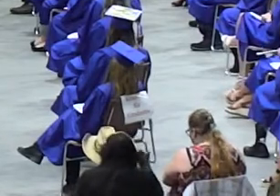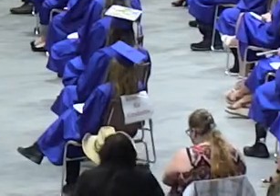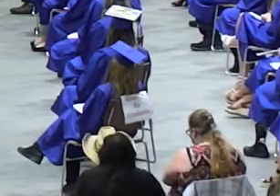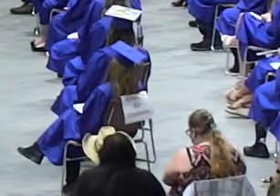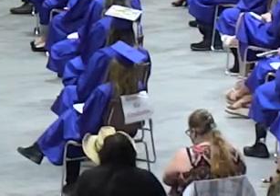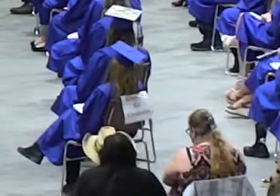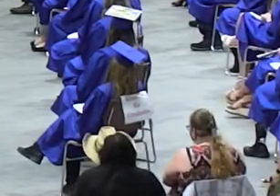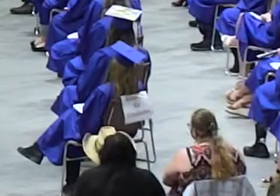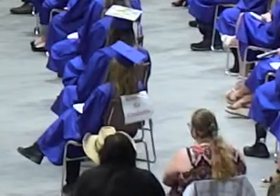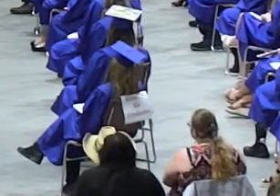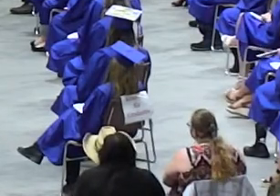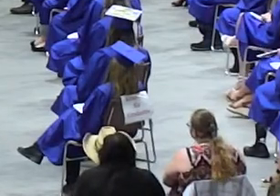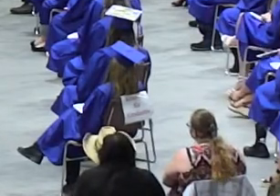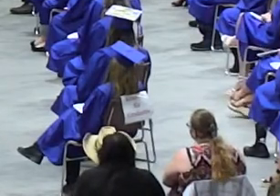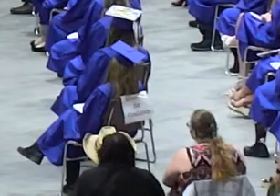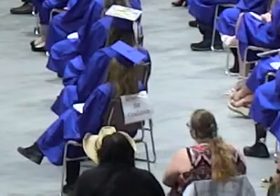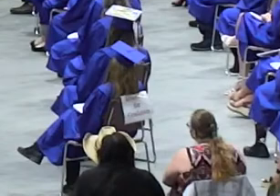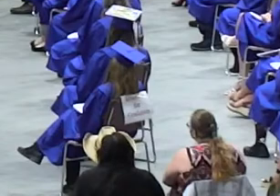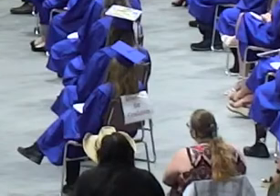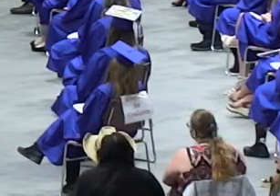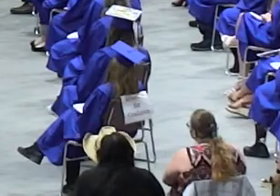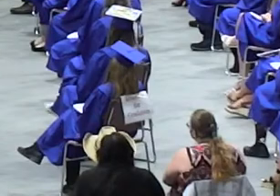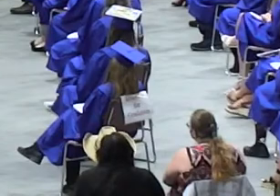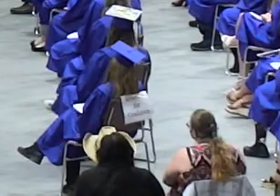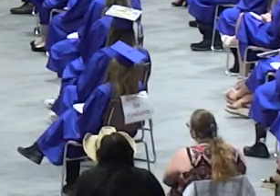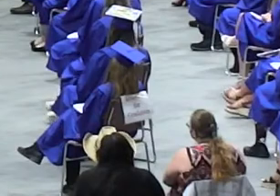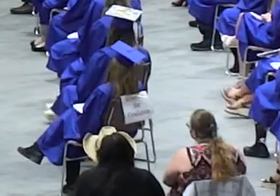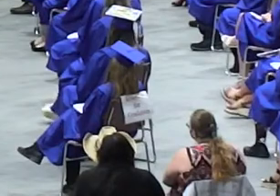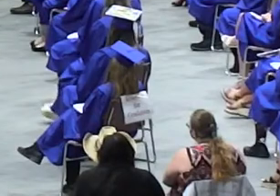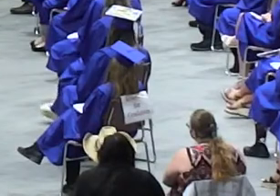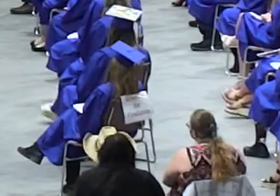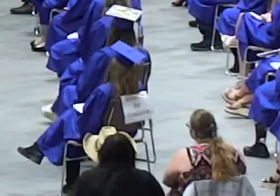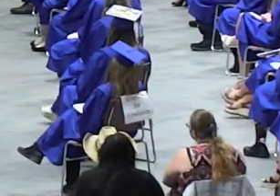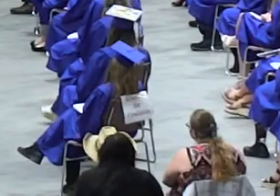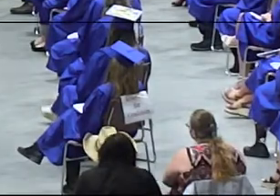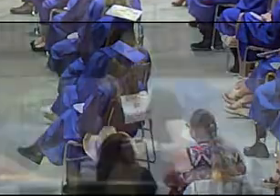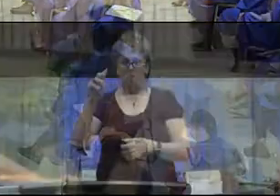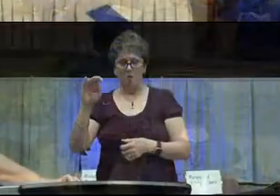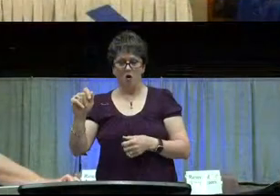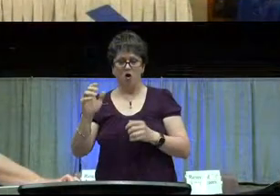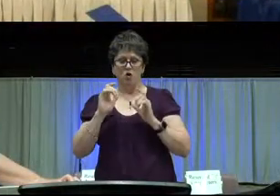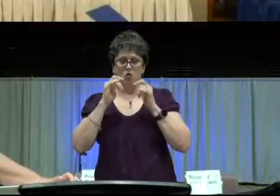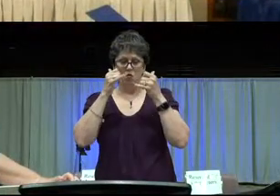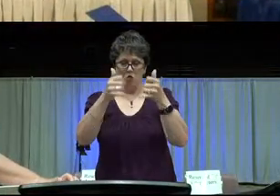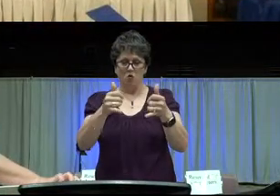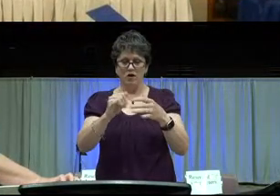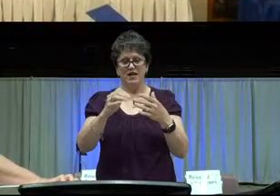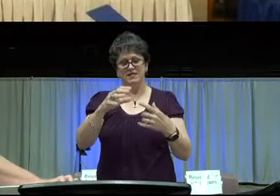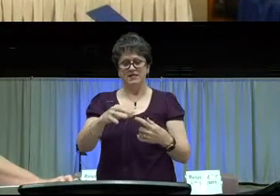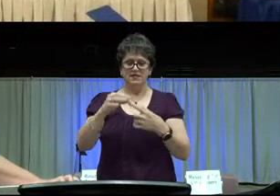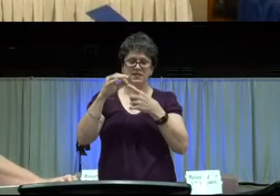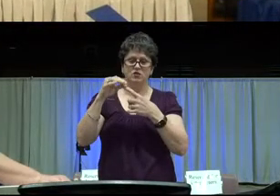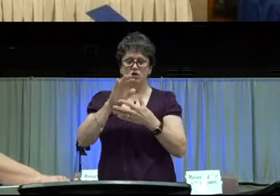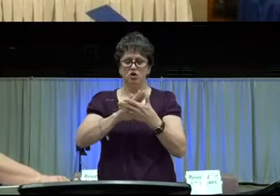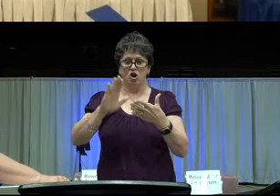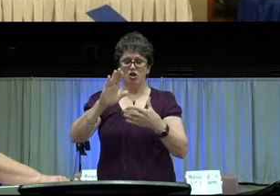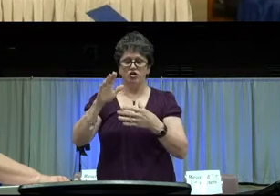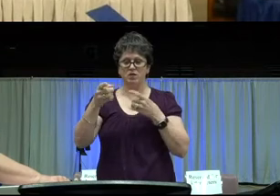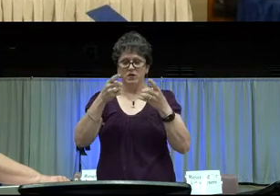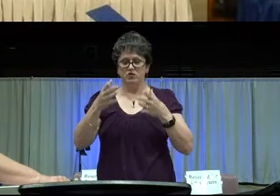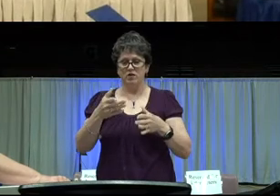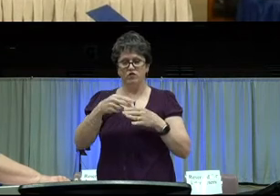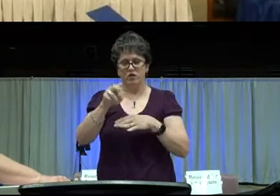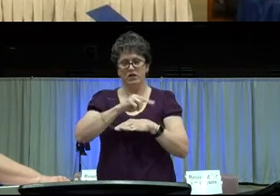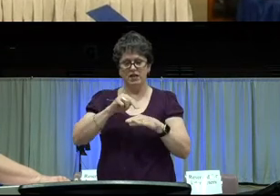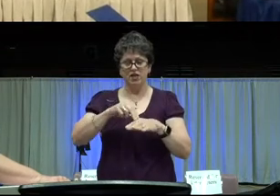Phi Theta Kappa Hallmark Award as a distinguished college administrator from the National Phi Theta Kappa Honorary